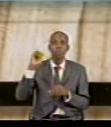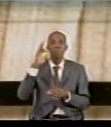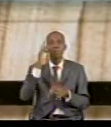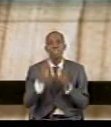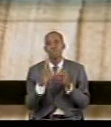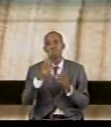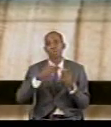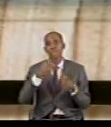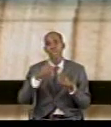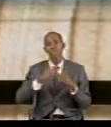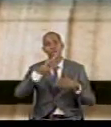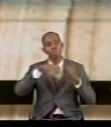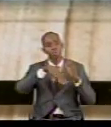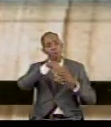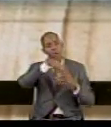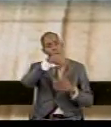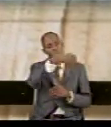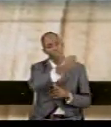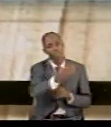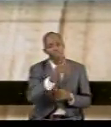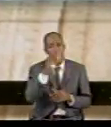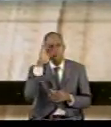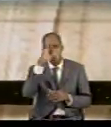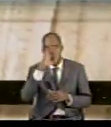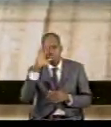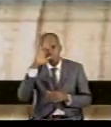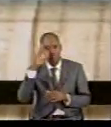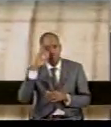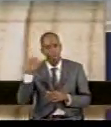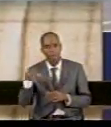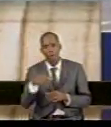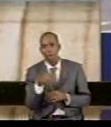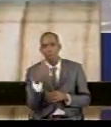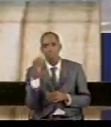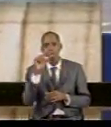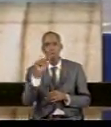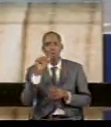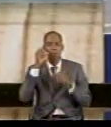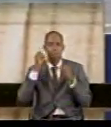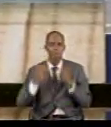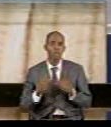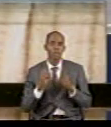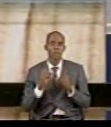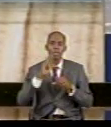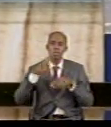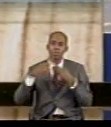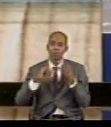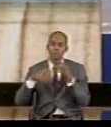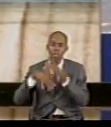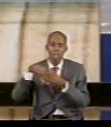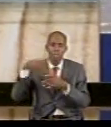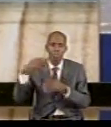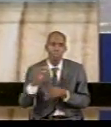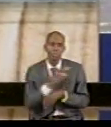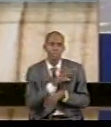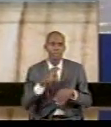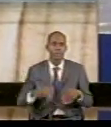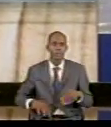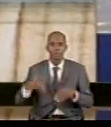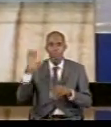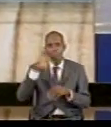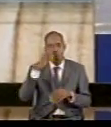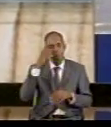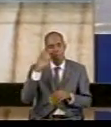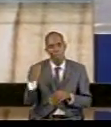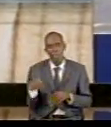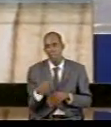Christ, looking for any power outside Christ, looking for any possibility